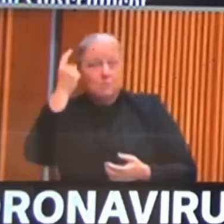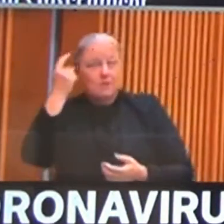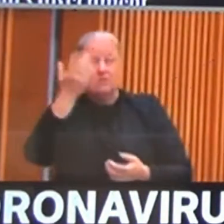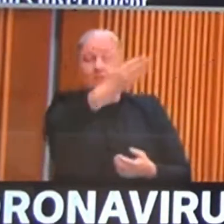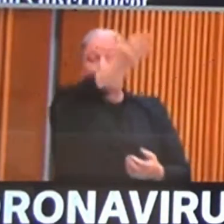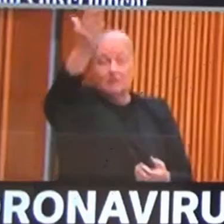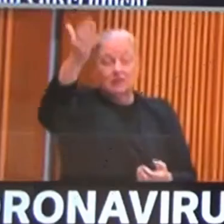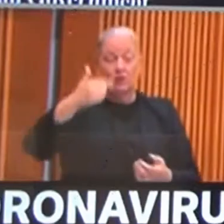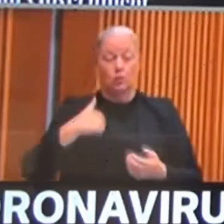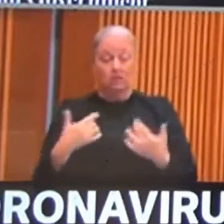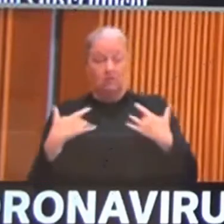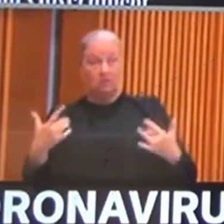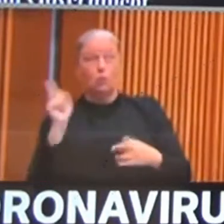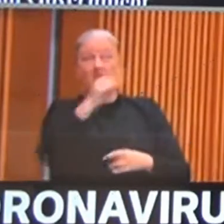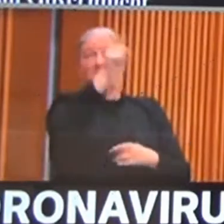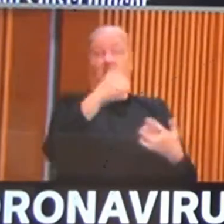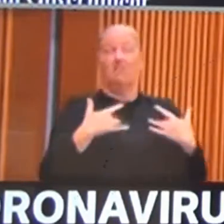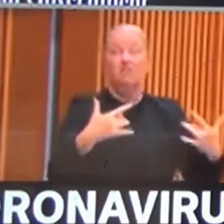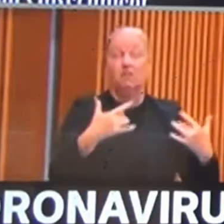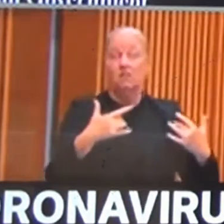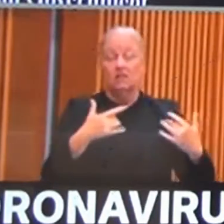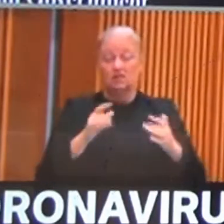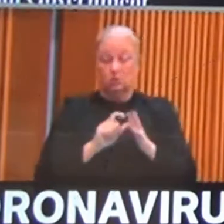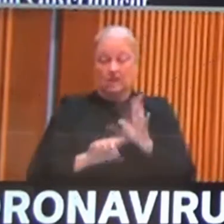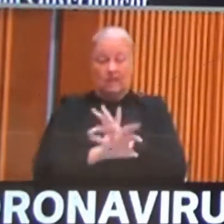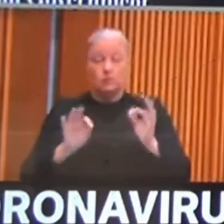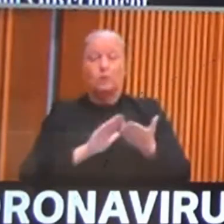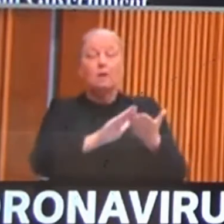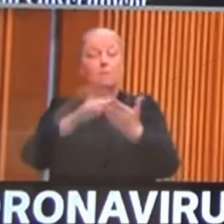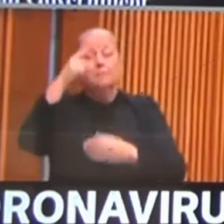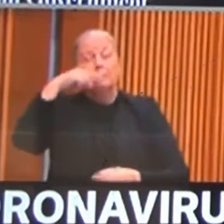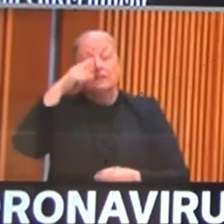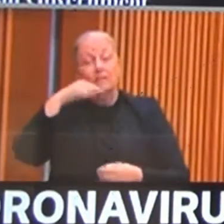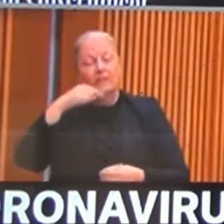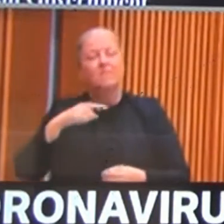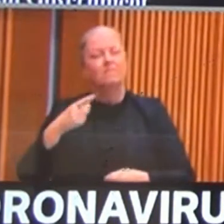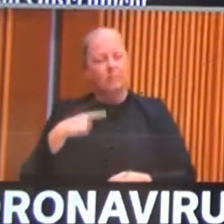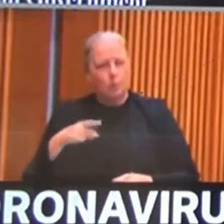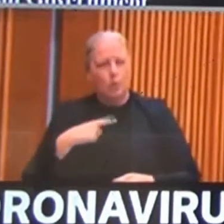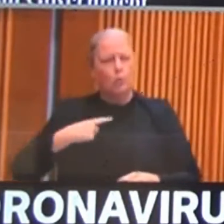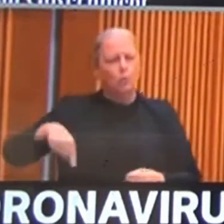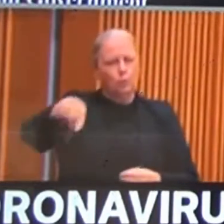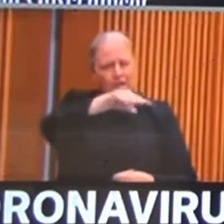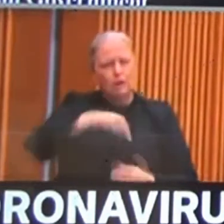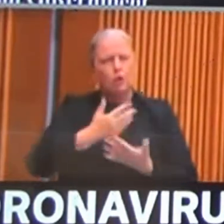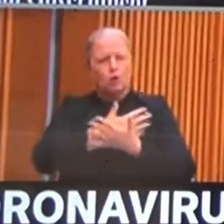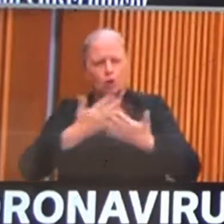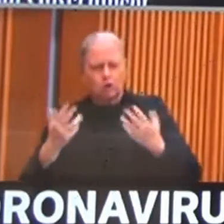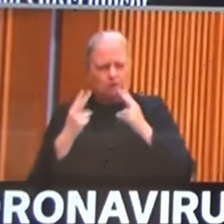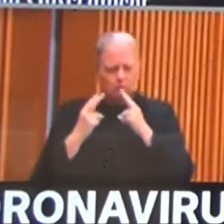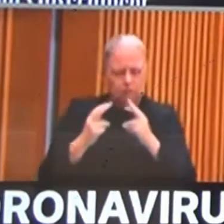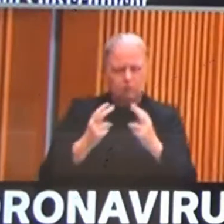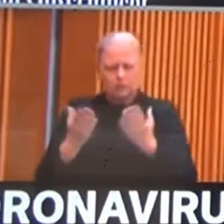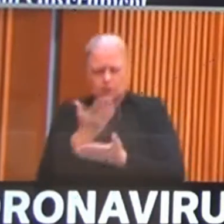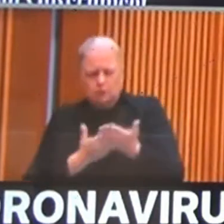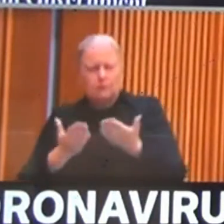or we were doing nothing, what we would have faced. That's why we have taken so many steps as a country, and why other countries are doing the same